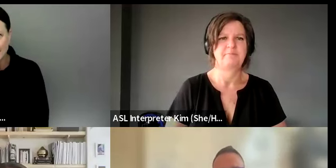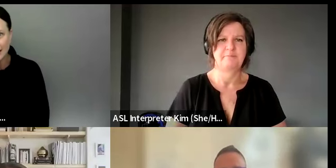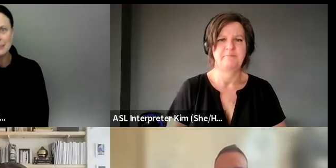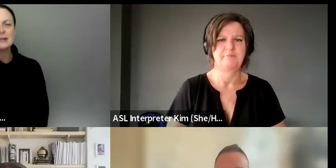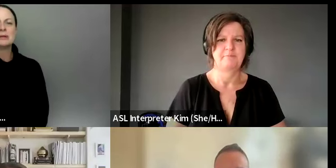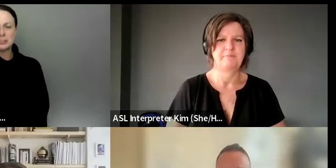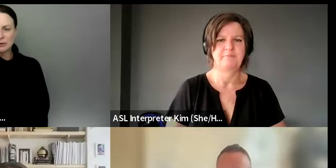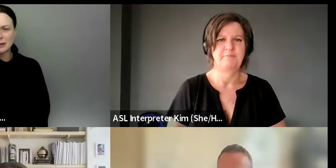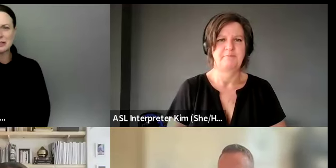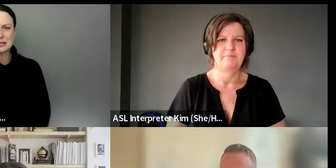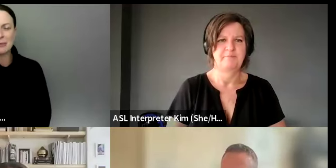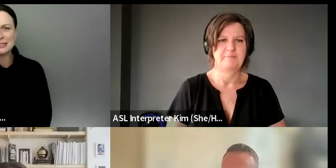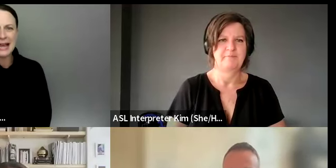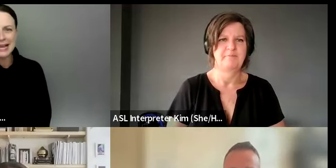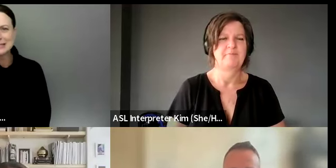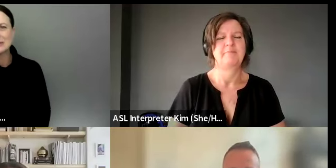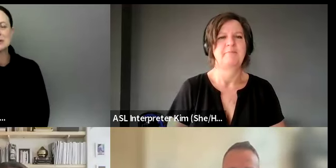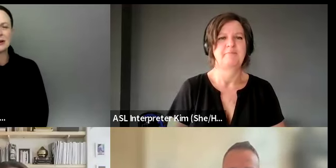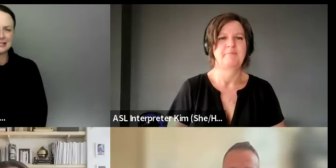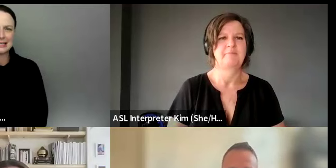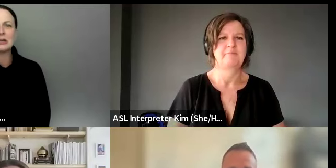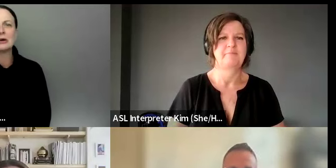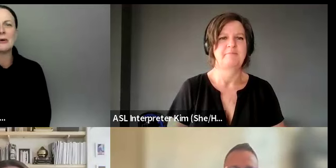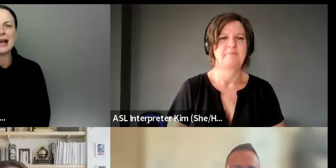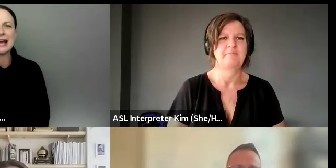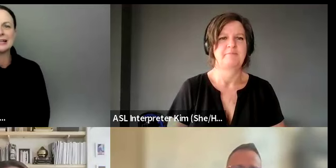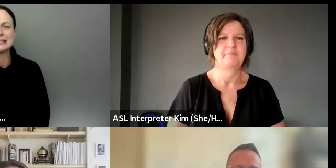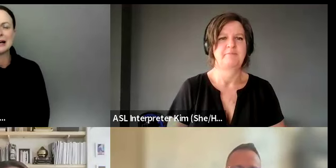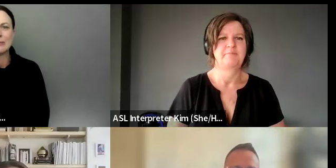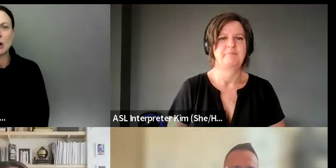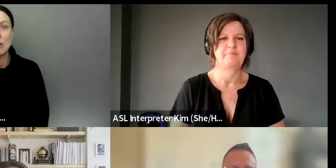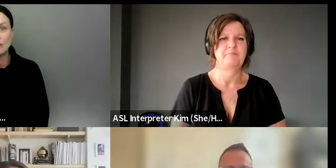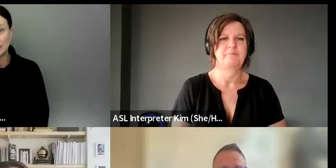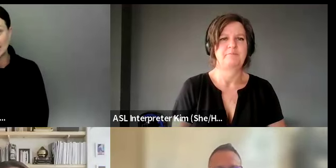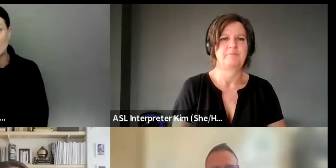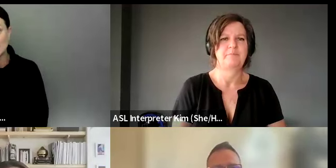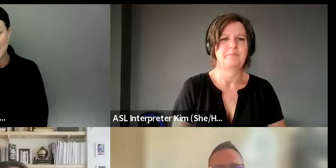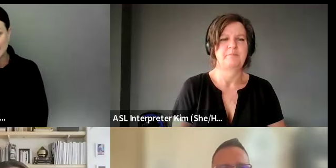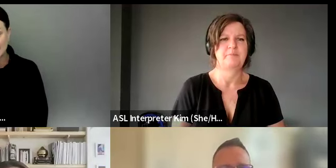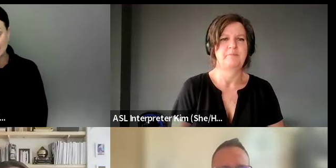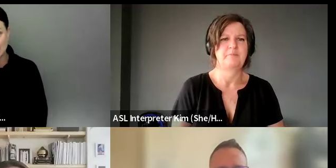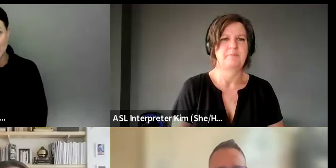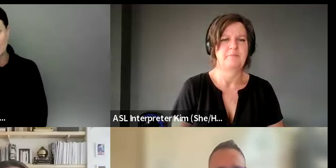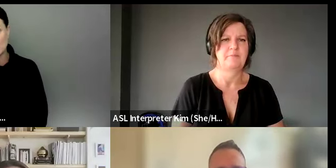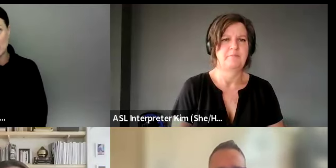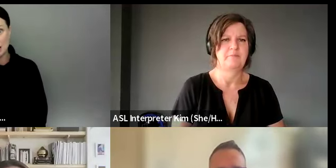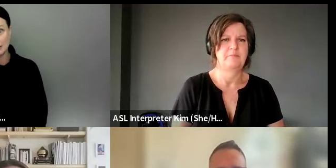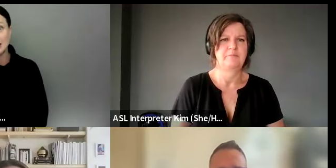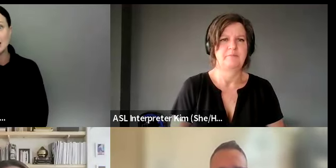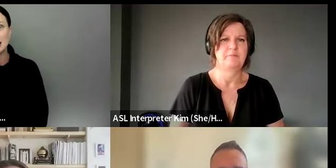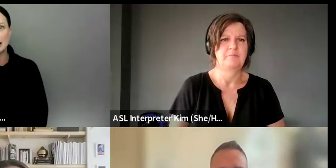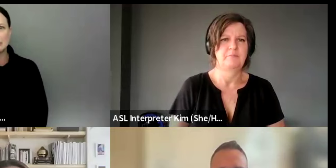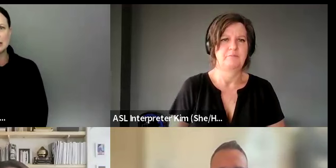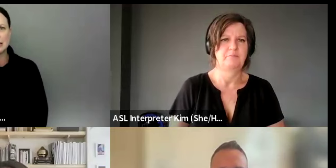us, sadly, but you were there with us a couple of days. So it was great seeing you. And hopefully the next